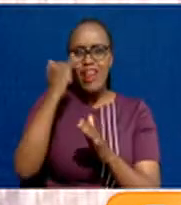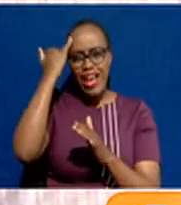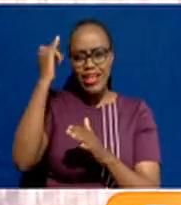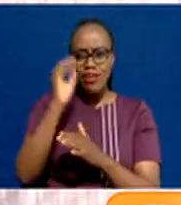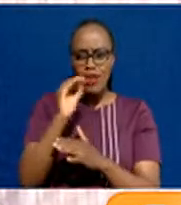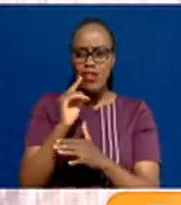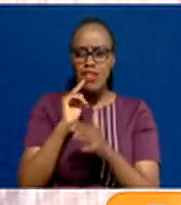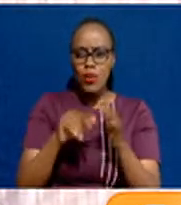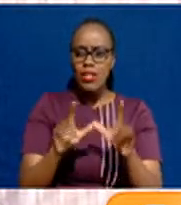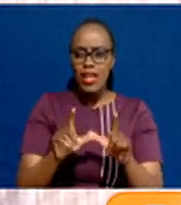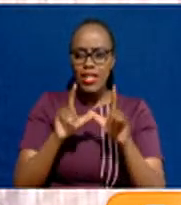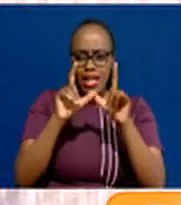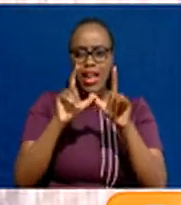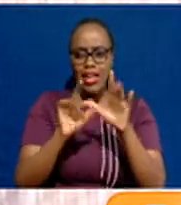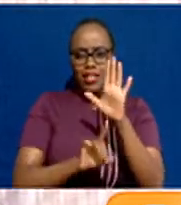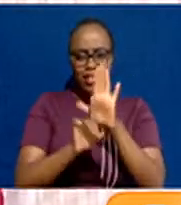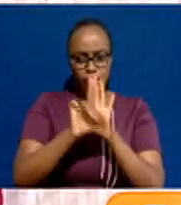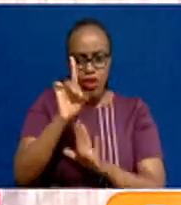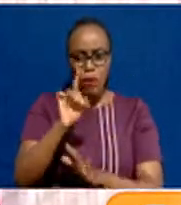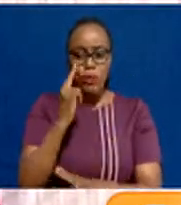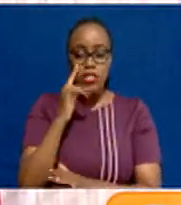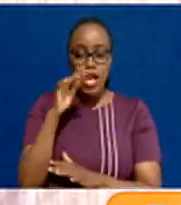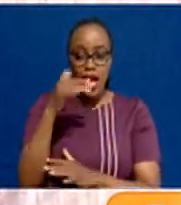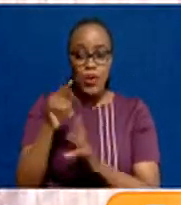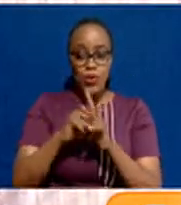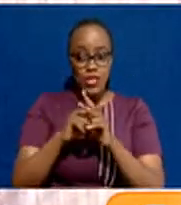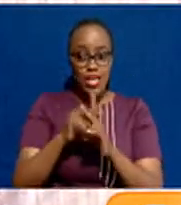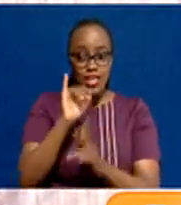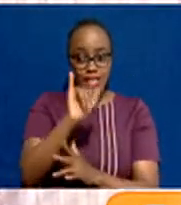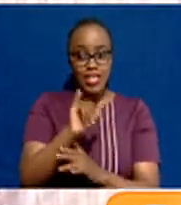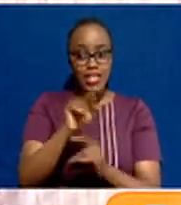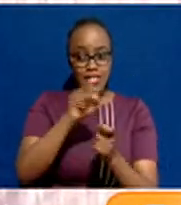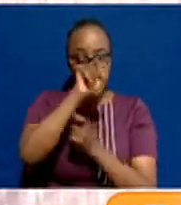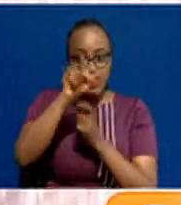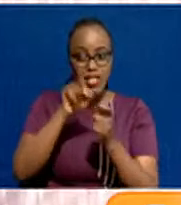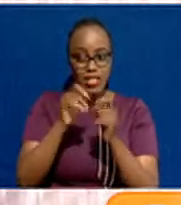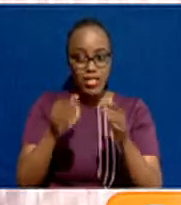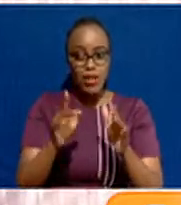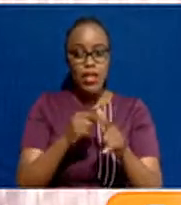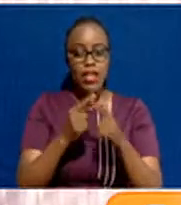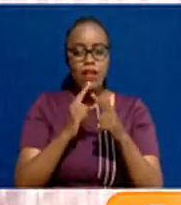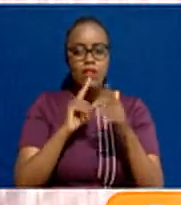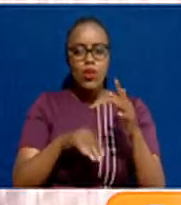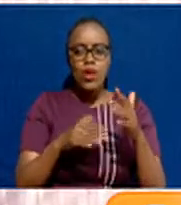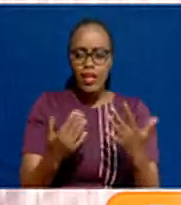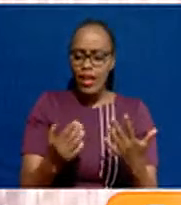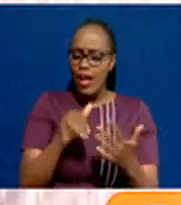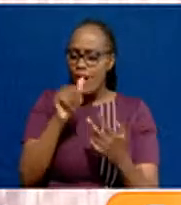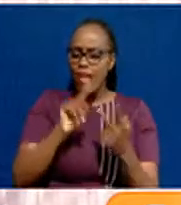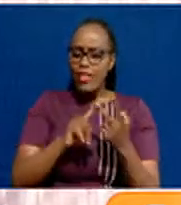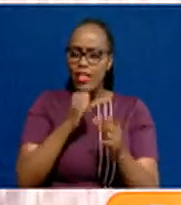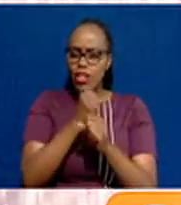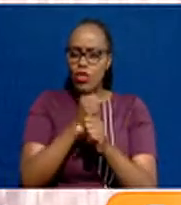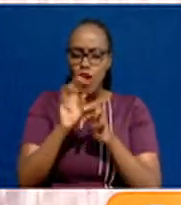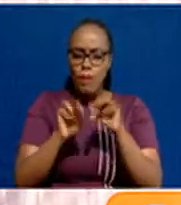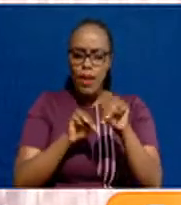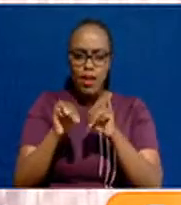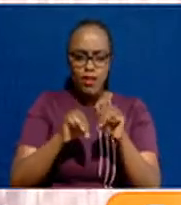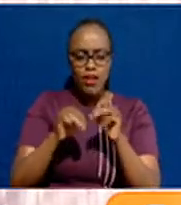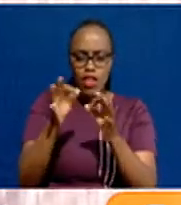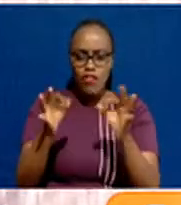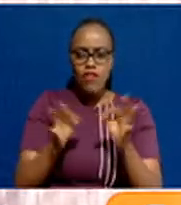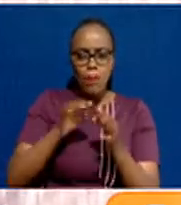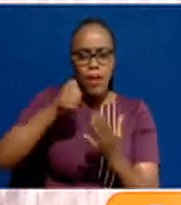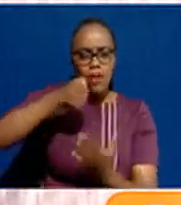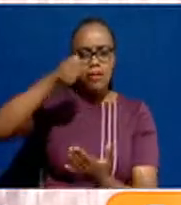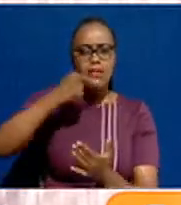talent development. Do you see the way you start up? Yeah, exactly. Exactly. Then I told her, so what else do you do? I manage the family budget. I said, what would you